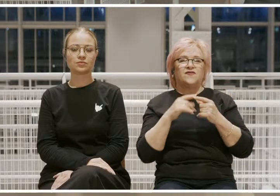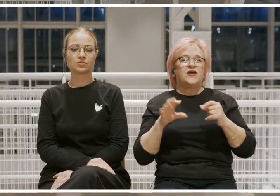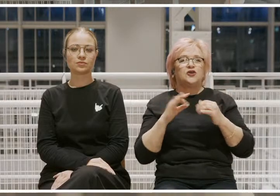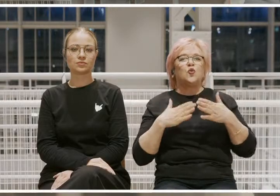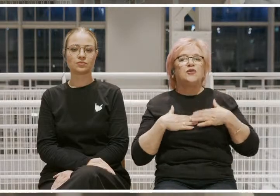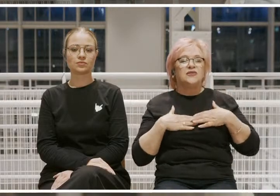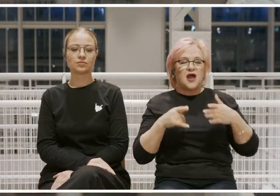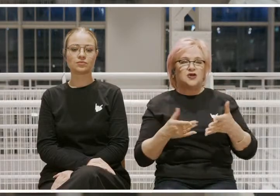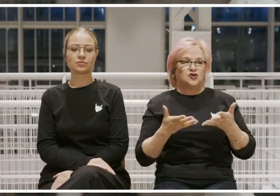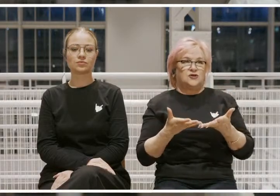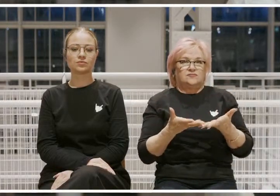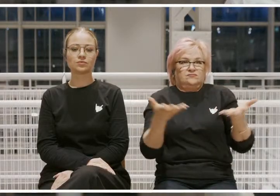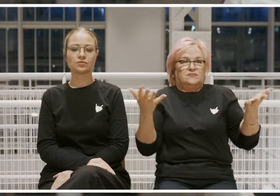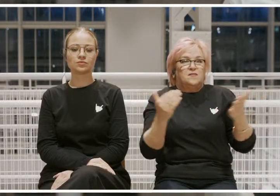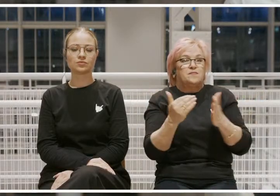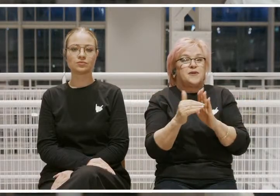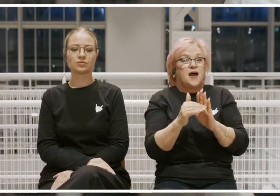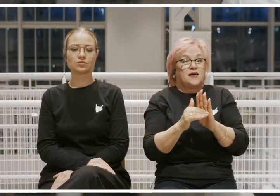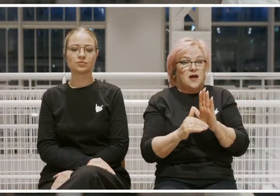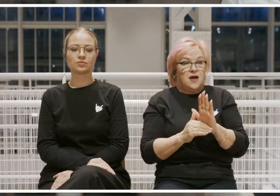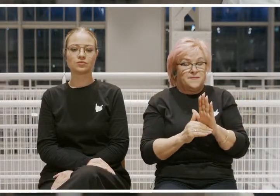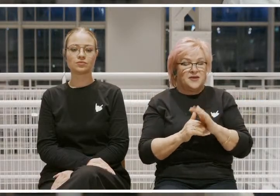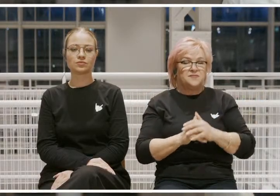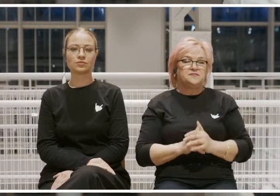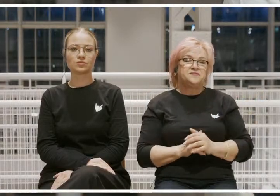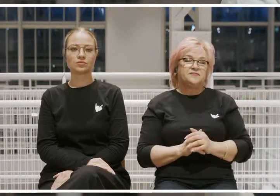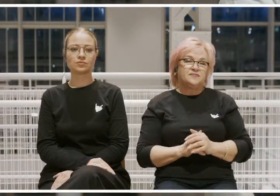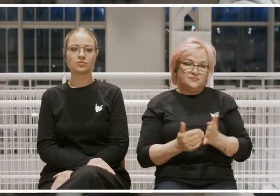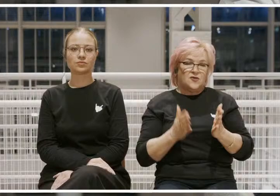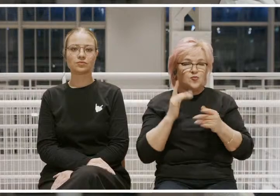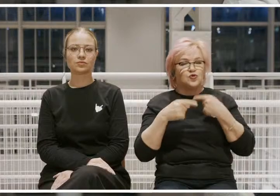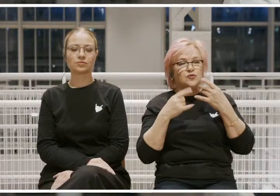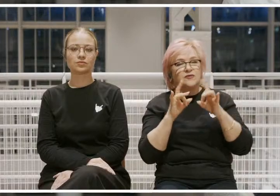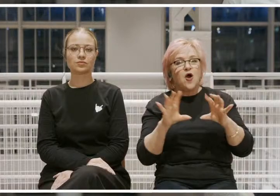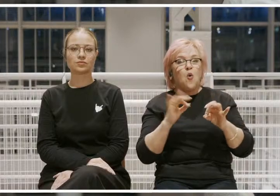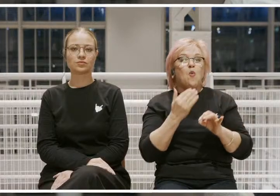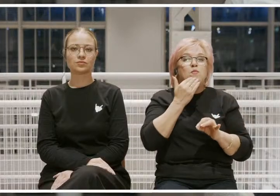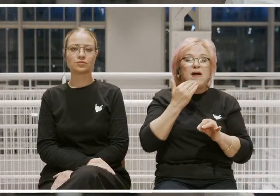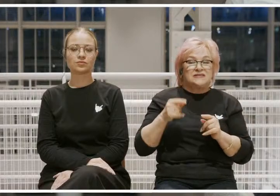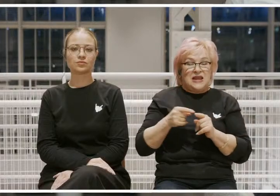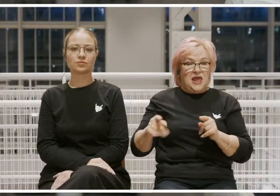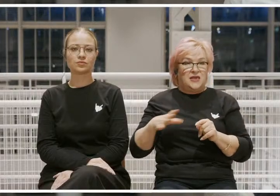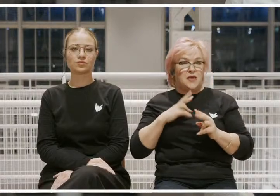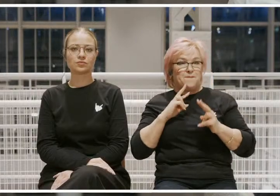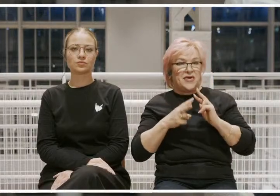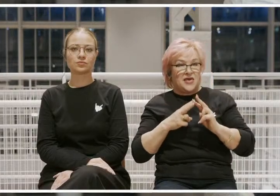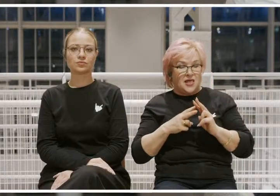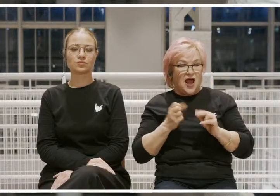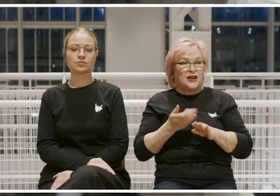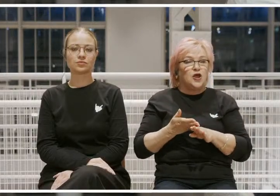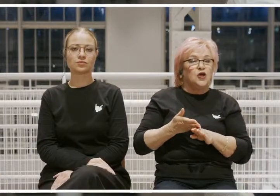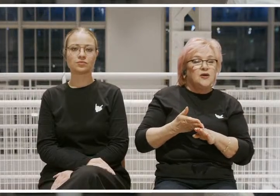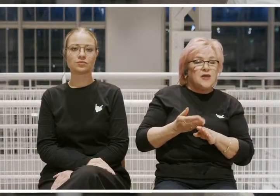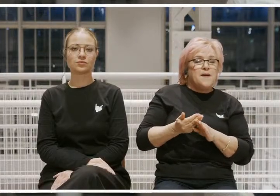on the last edition. But before going into the detail, I will start